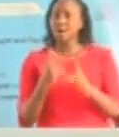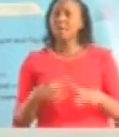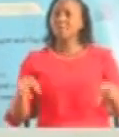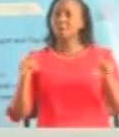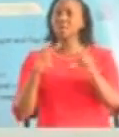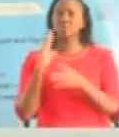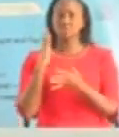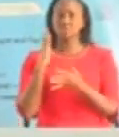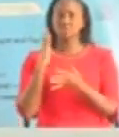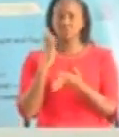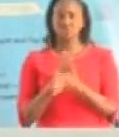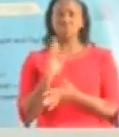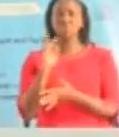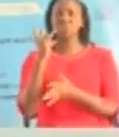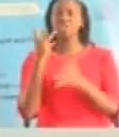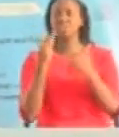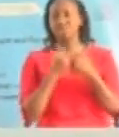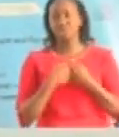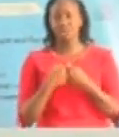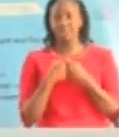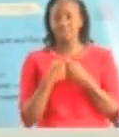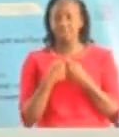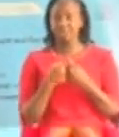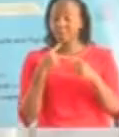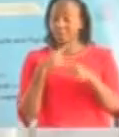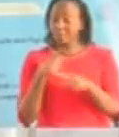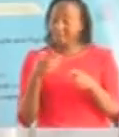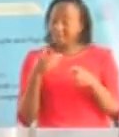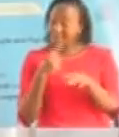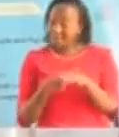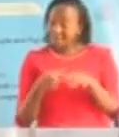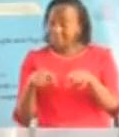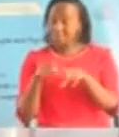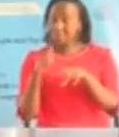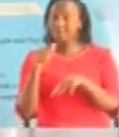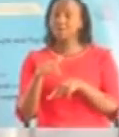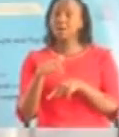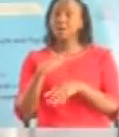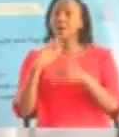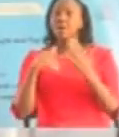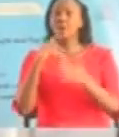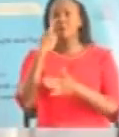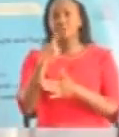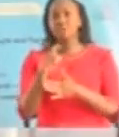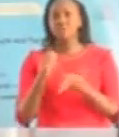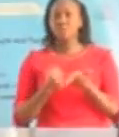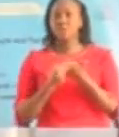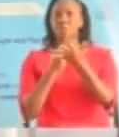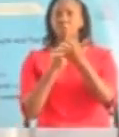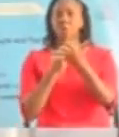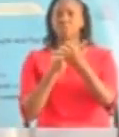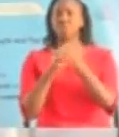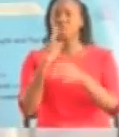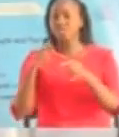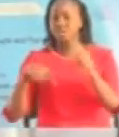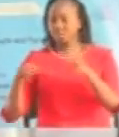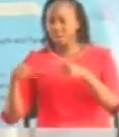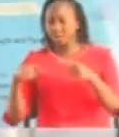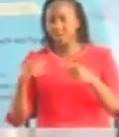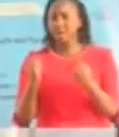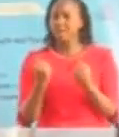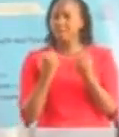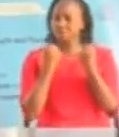challenged. It is time like this that we all need to support one another to strengthen our